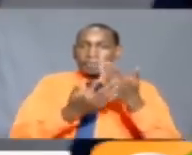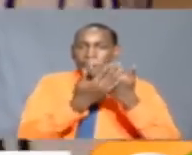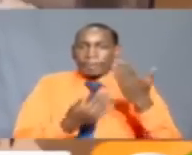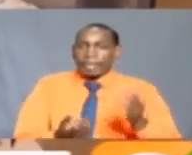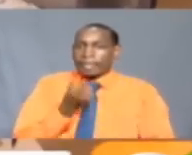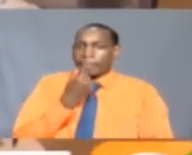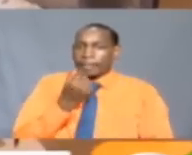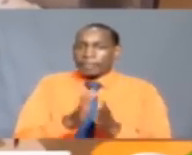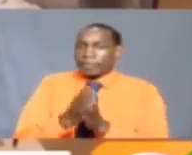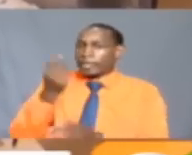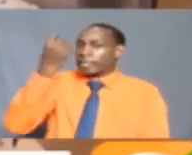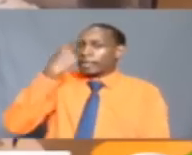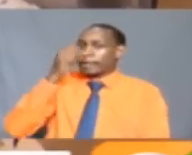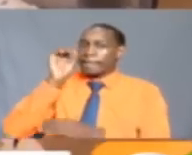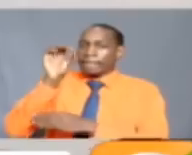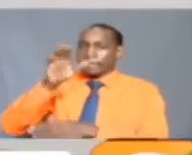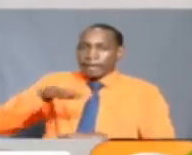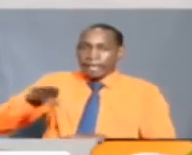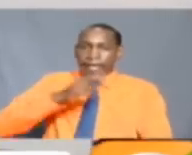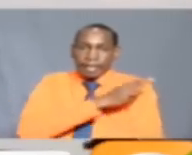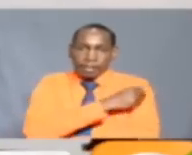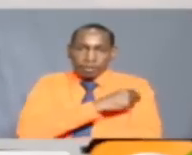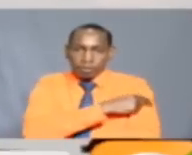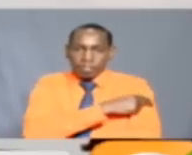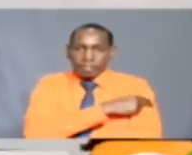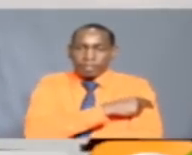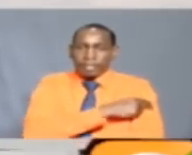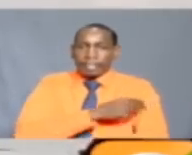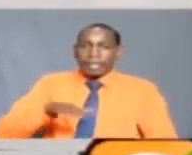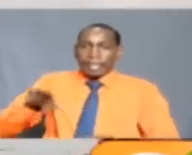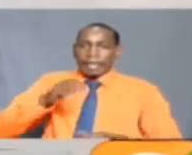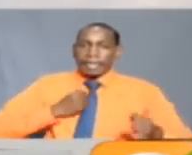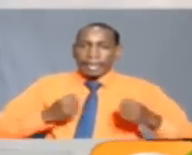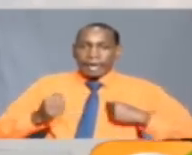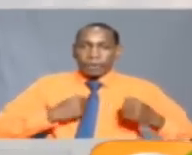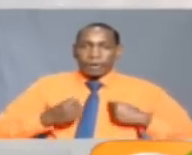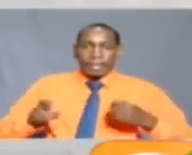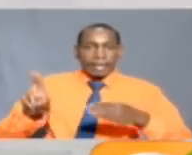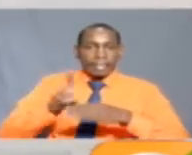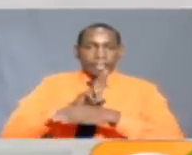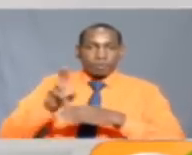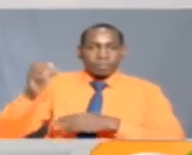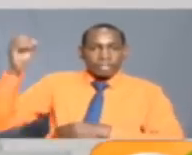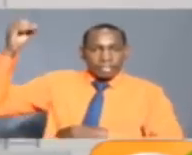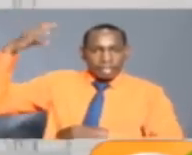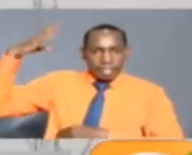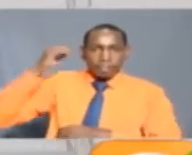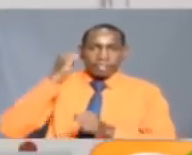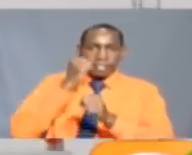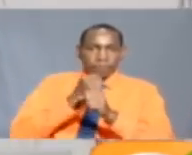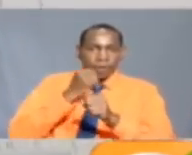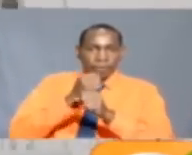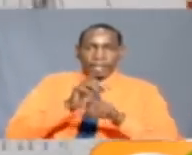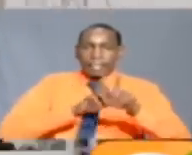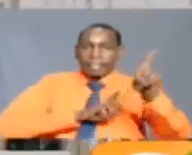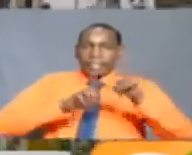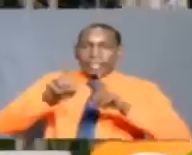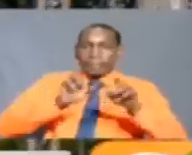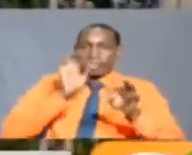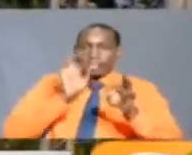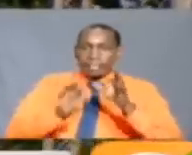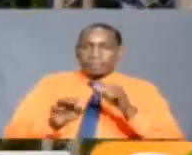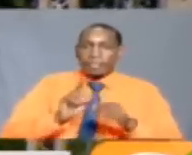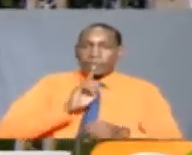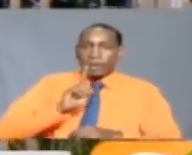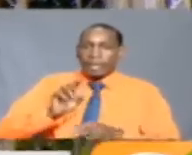and vaccines to far-flung hospitals within Rwanda. It uses electricity to operate, traveling at a speed of